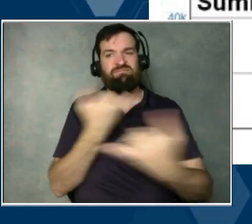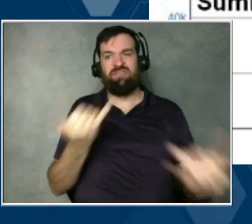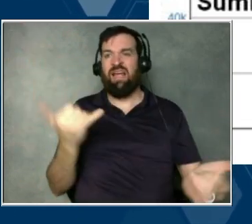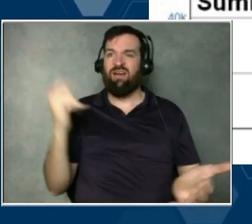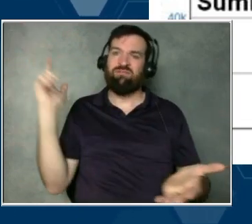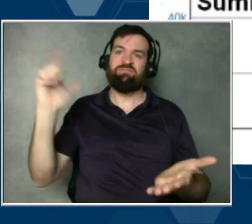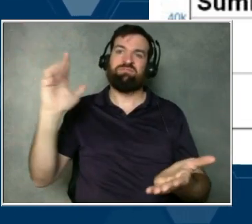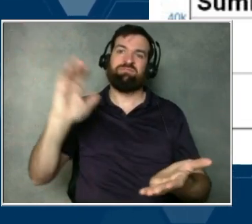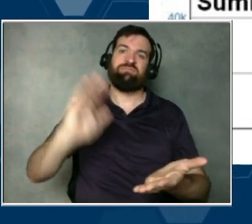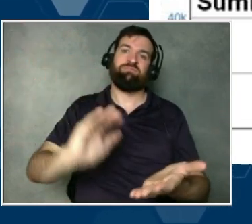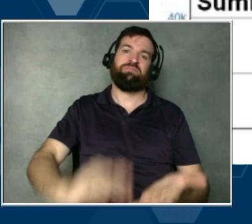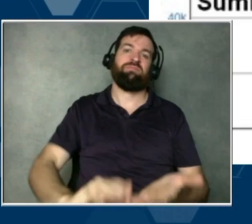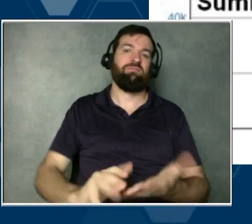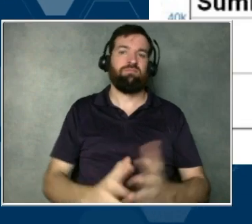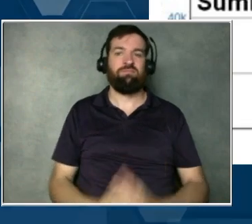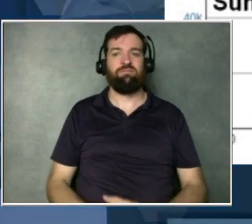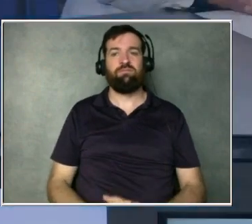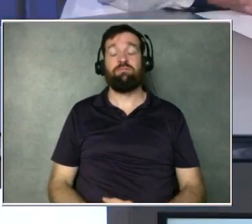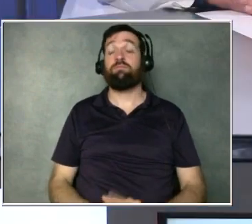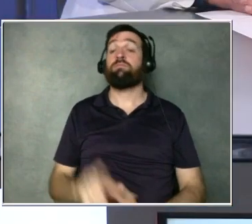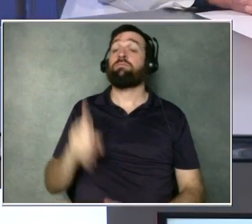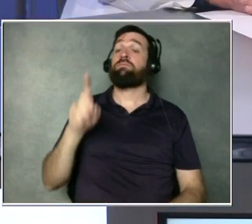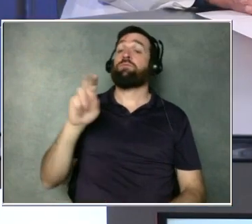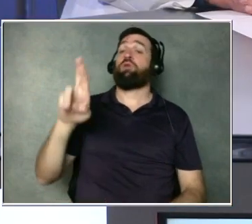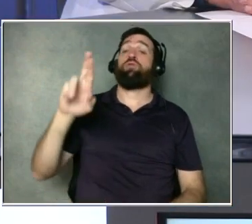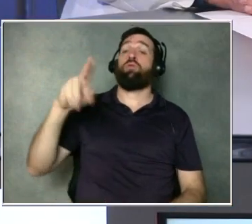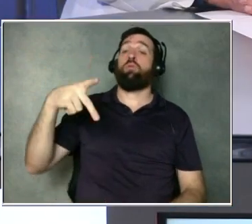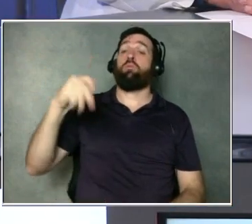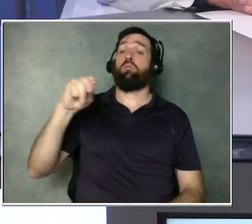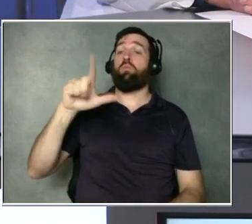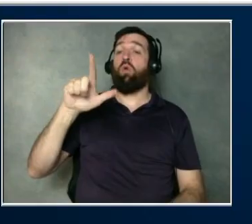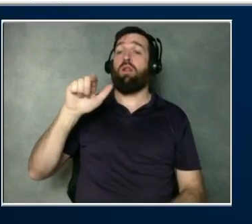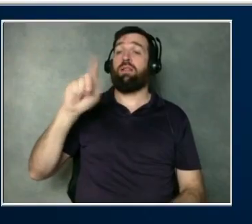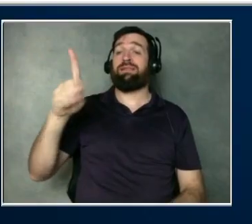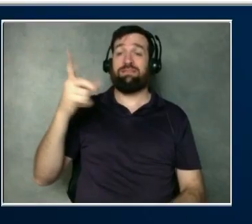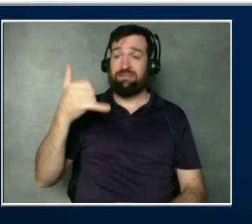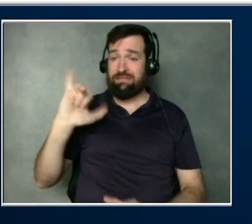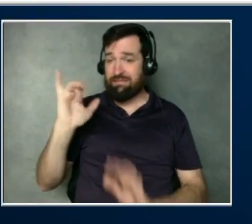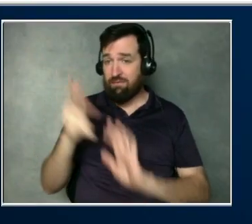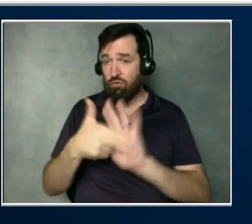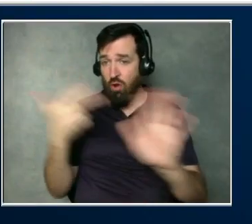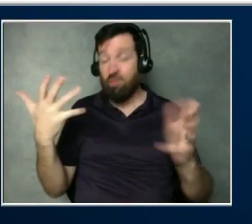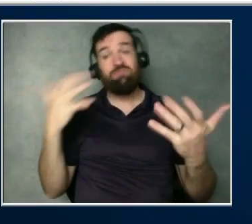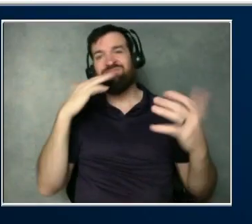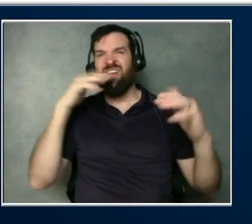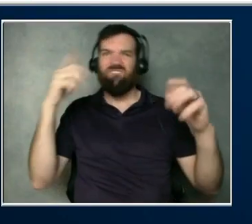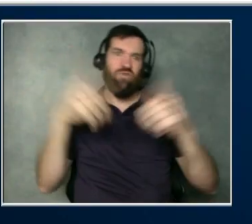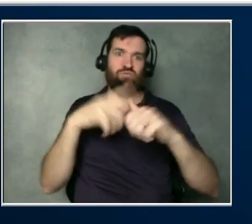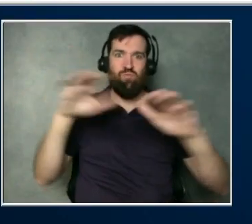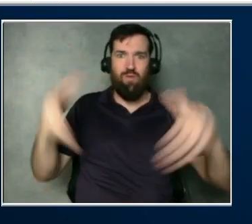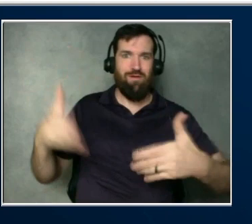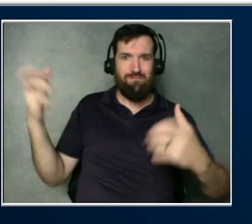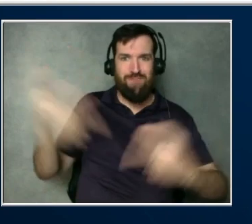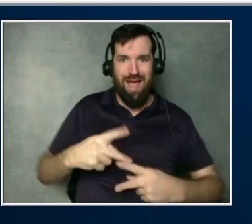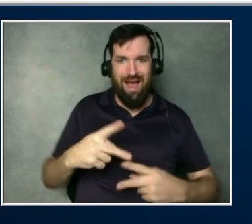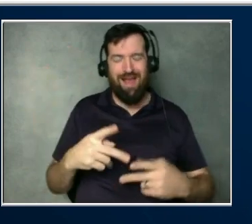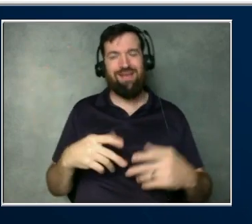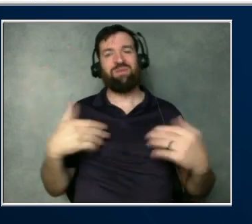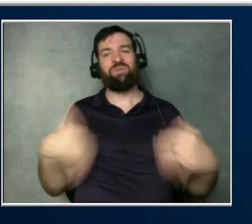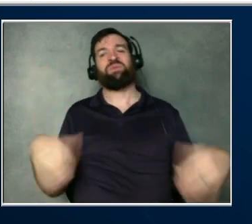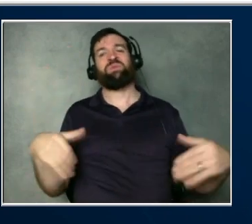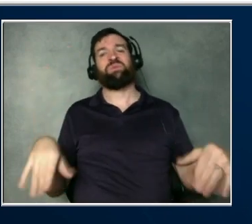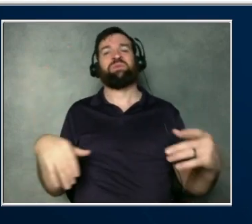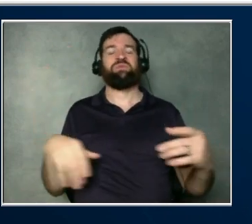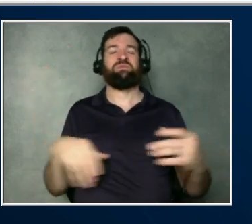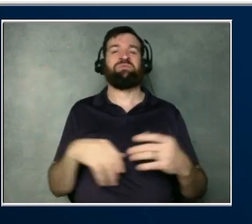years. So Dr. Pullen, should we still call it? First of all, welcome back to our program. God, it's been a pleasure getting to know you. It has